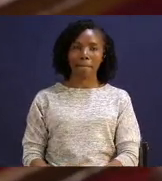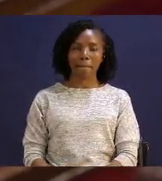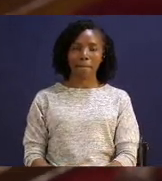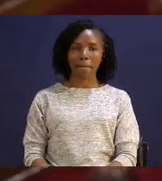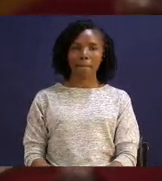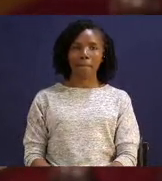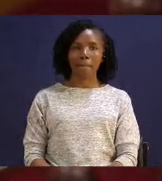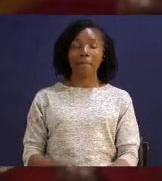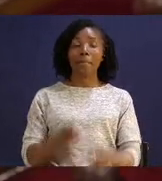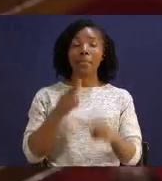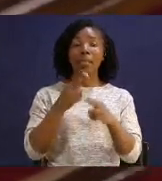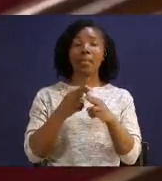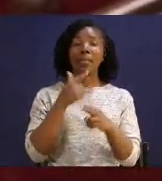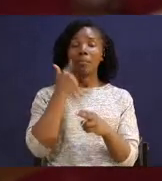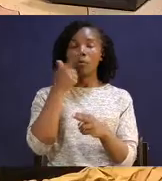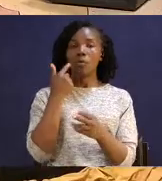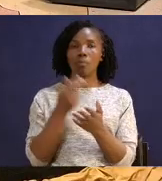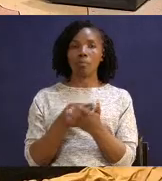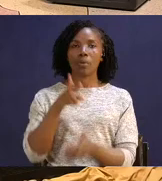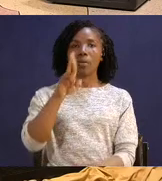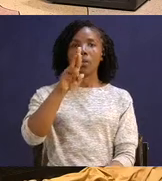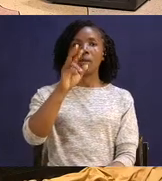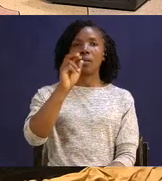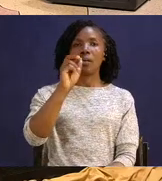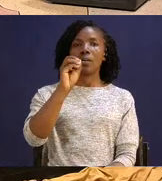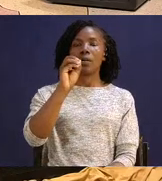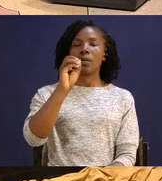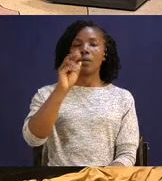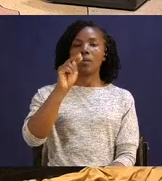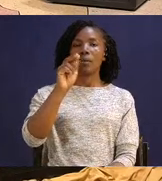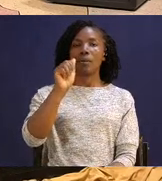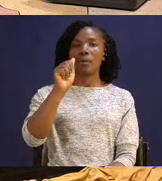What's your name? Ronald. Okay.